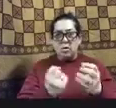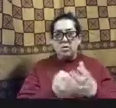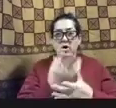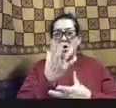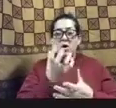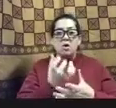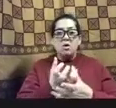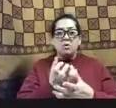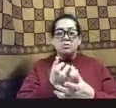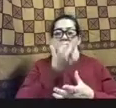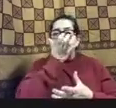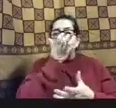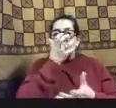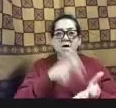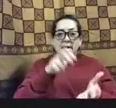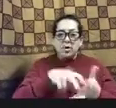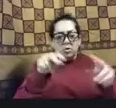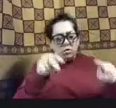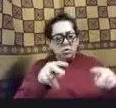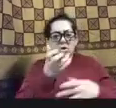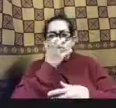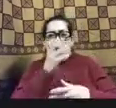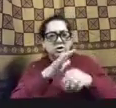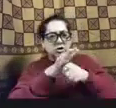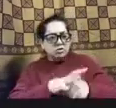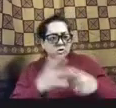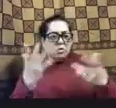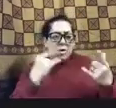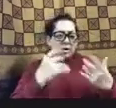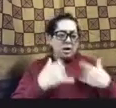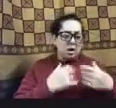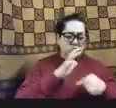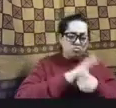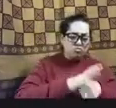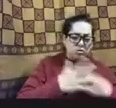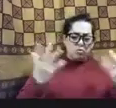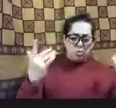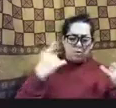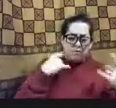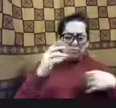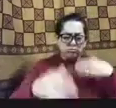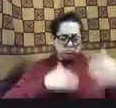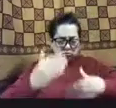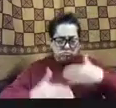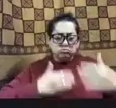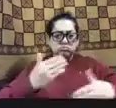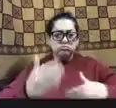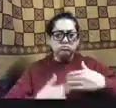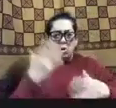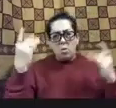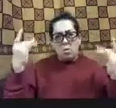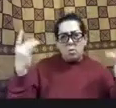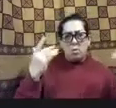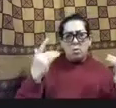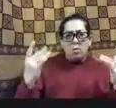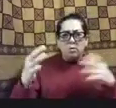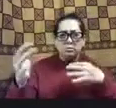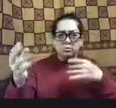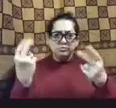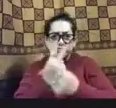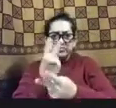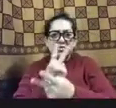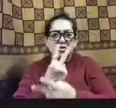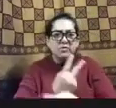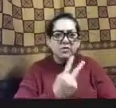grasshoppers. Well, then you look at the grass, and then the grass is stressed. Well, why is the grass stressed? And continuing that why, till you can kind